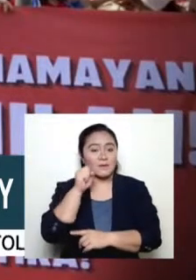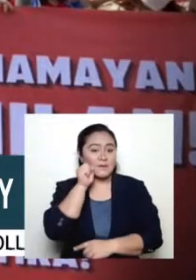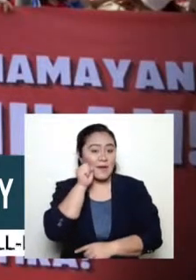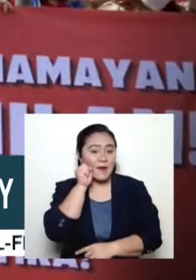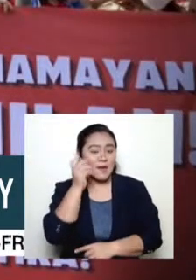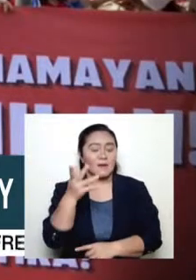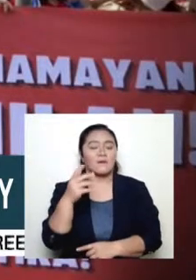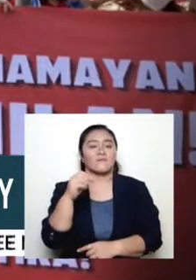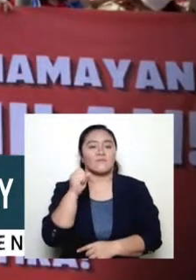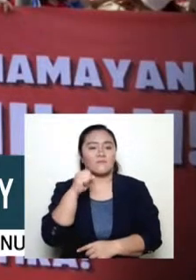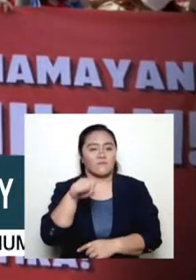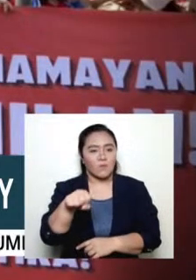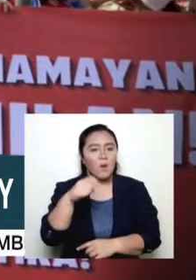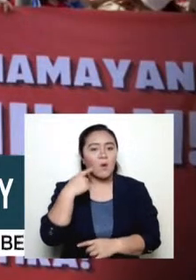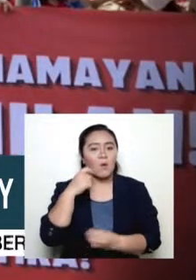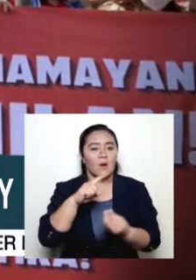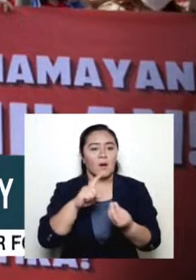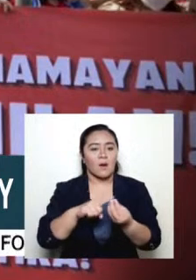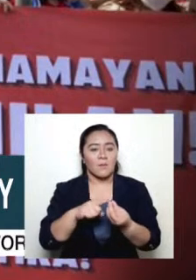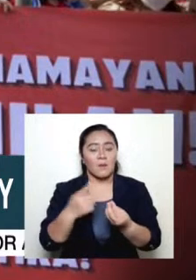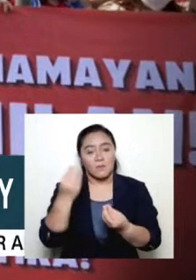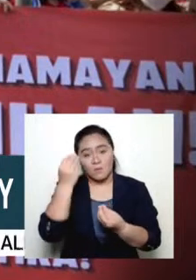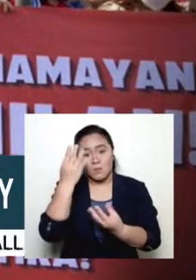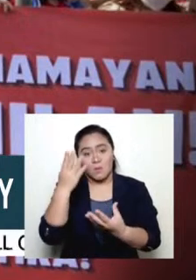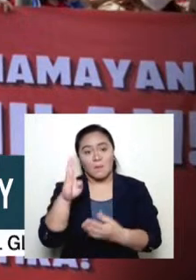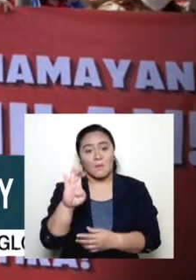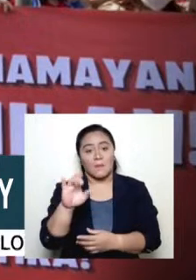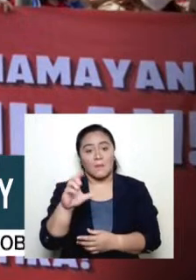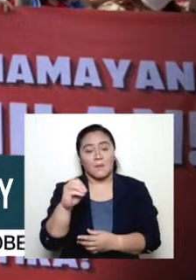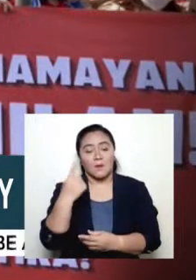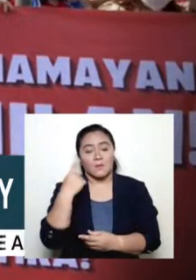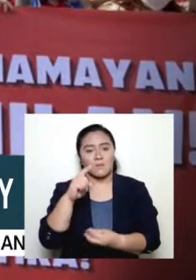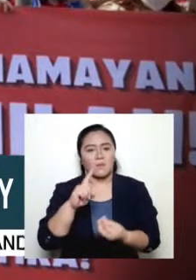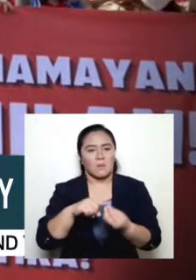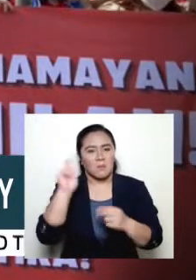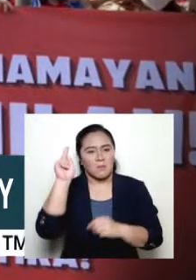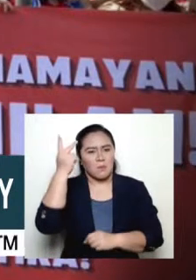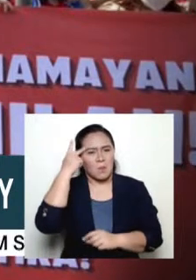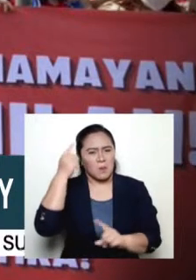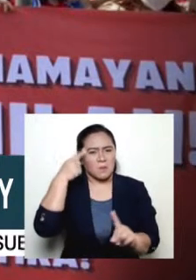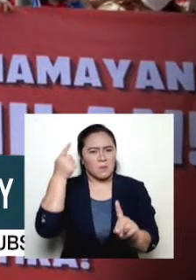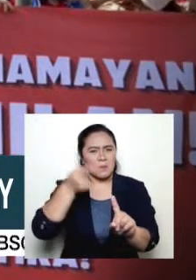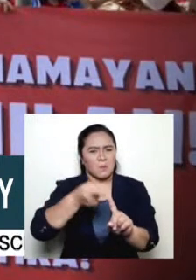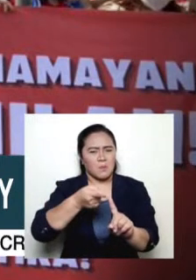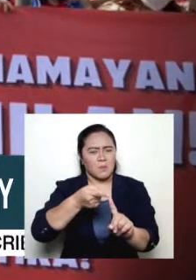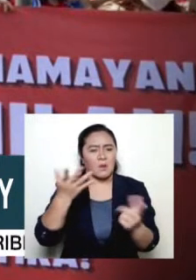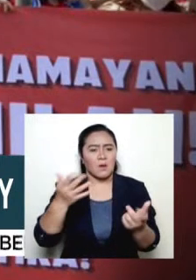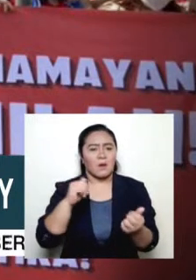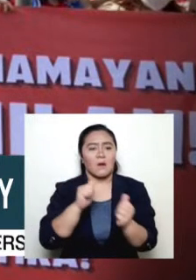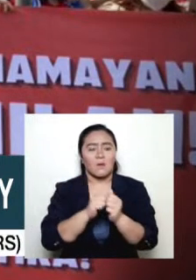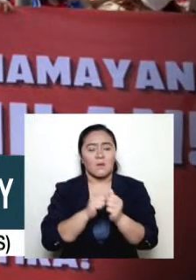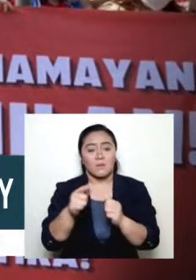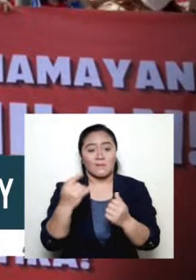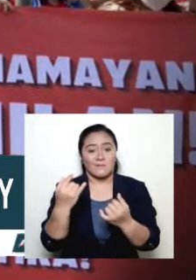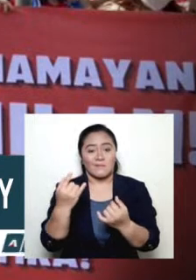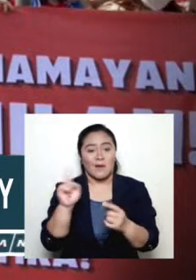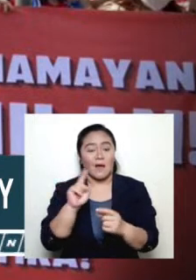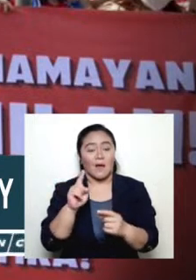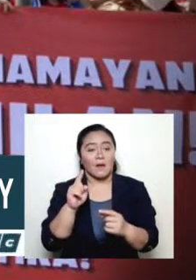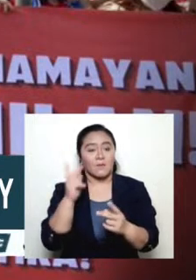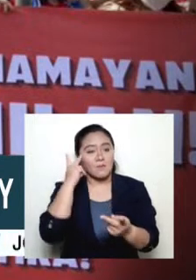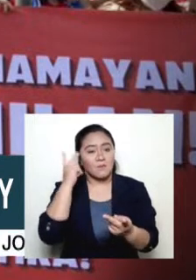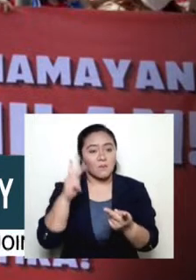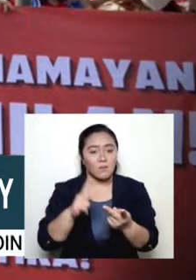to a drug raid. Bello said the complaint is politically motivated and claimed it is meant to deflect attention from Duterte's refusal to attend a